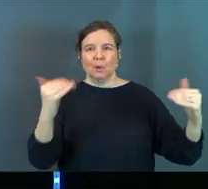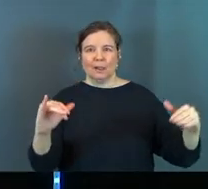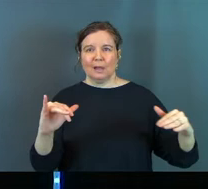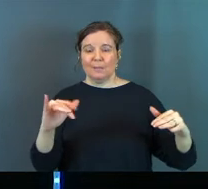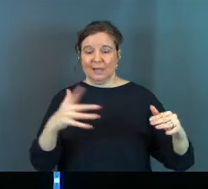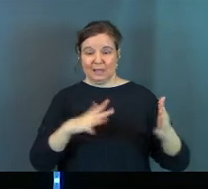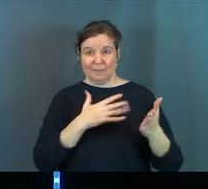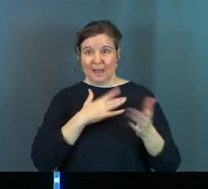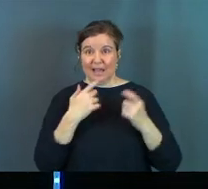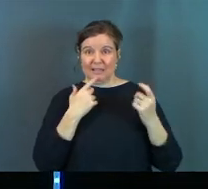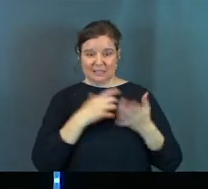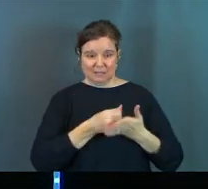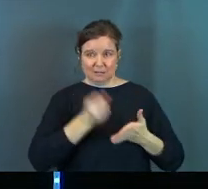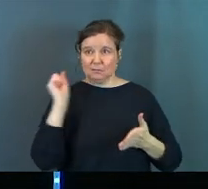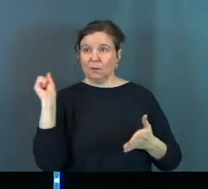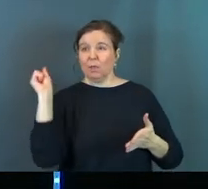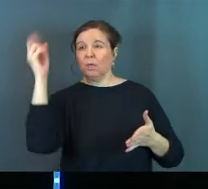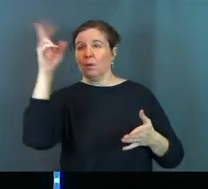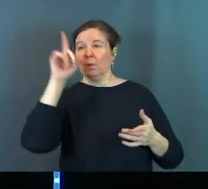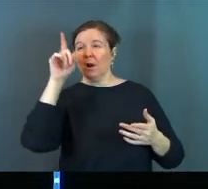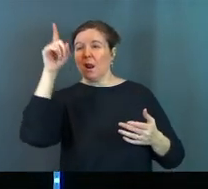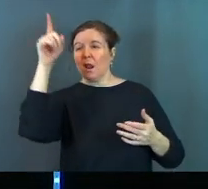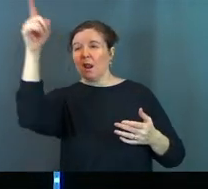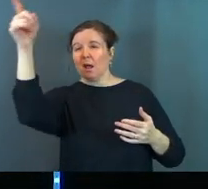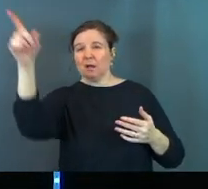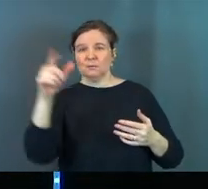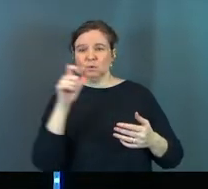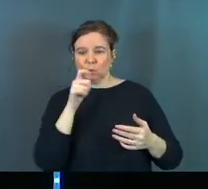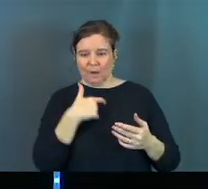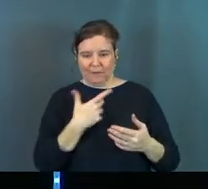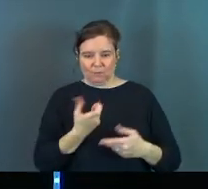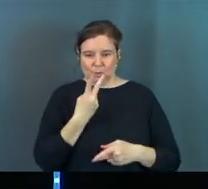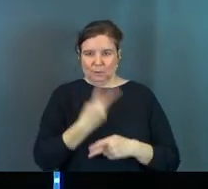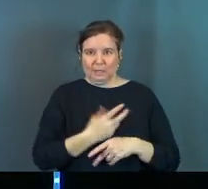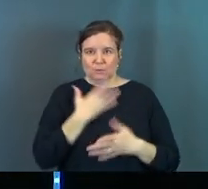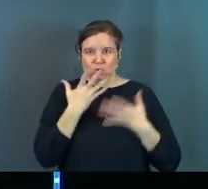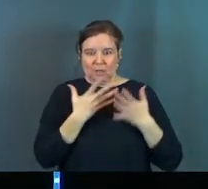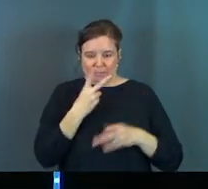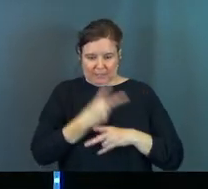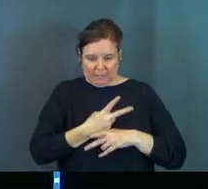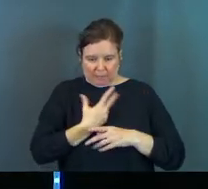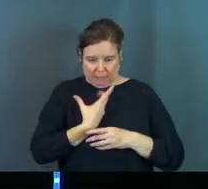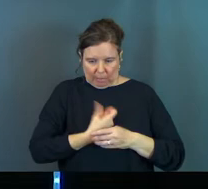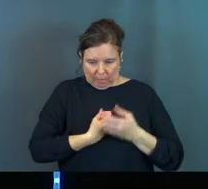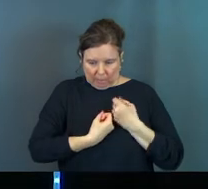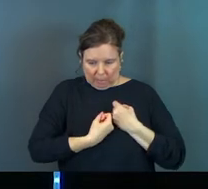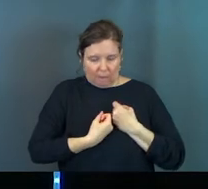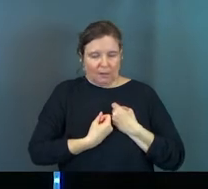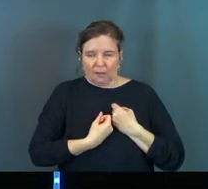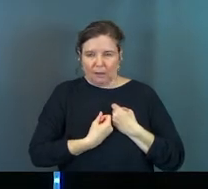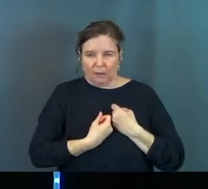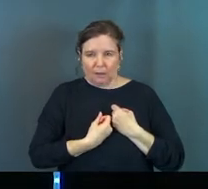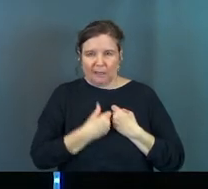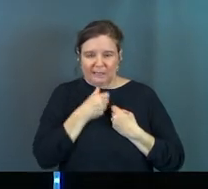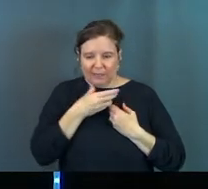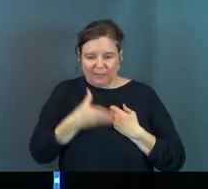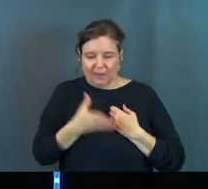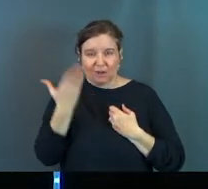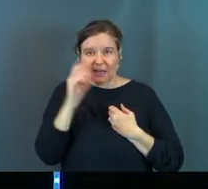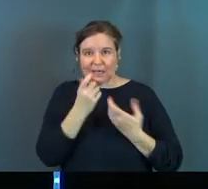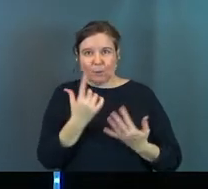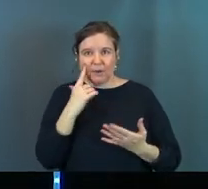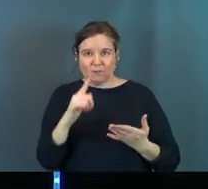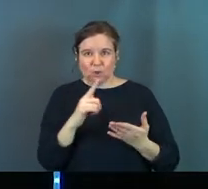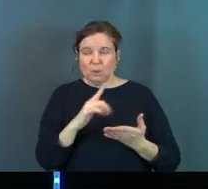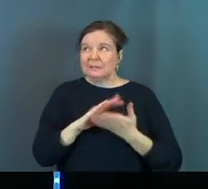That's how far he removed your sins from you. You don't have to hold on to your shame. You don't have to hold on to your past. It's not right there. God isn't waiting